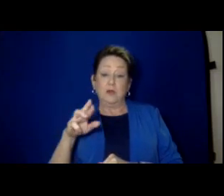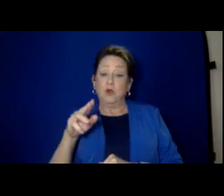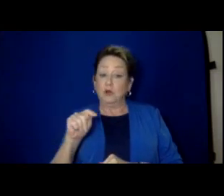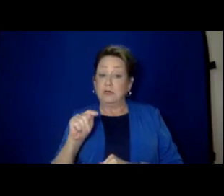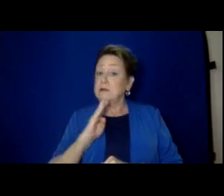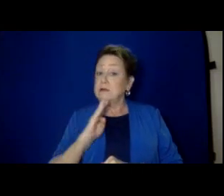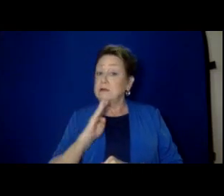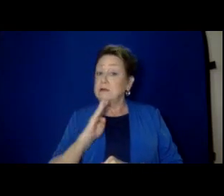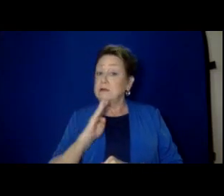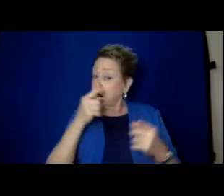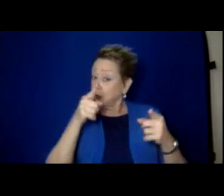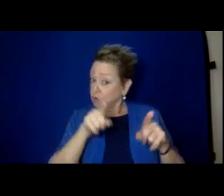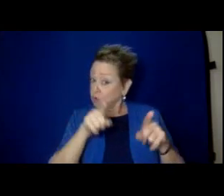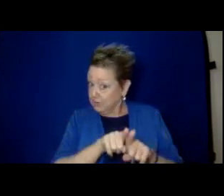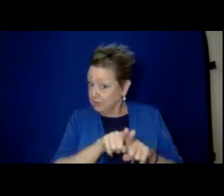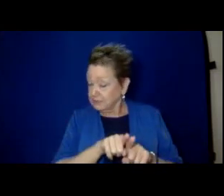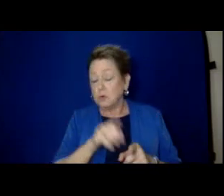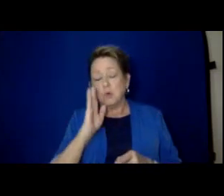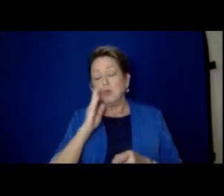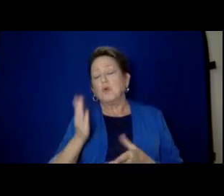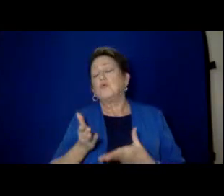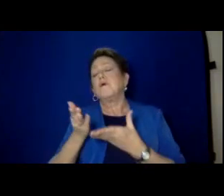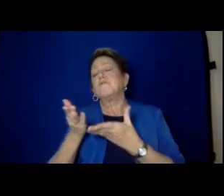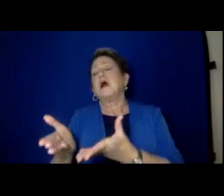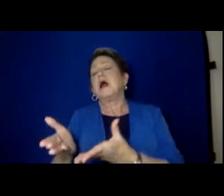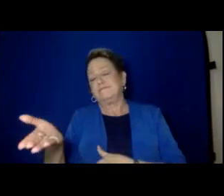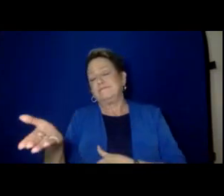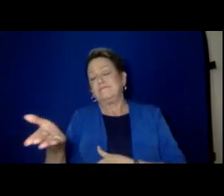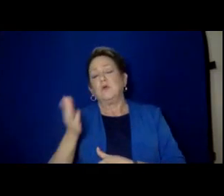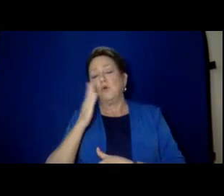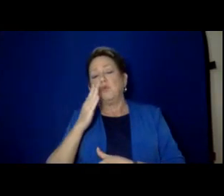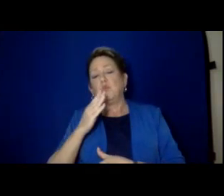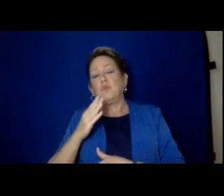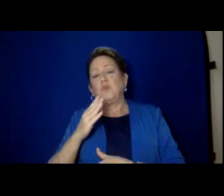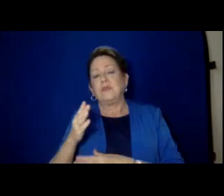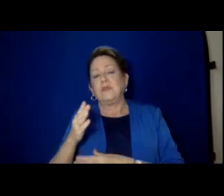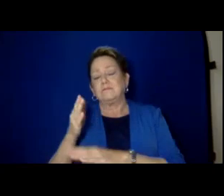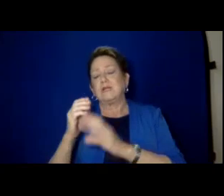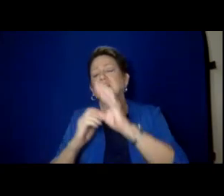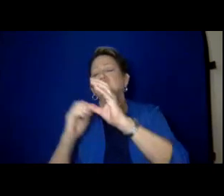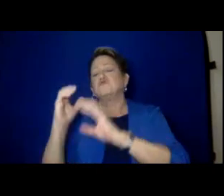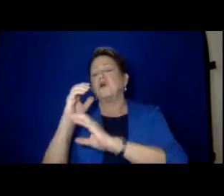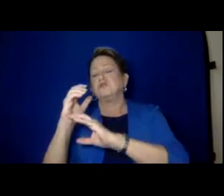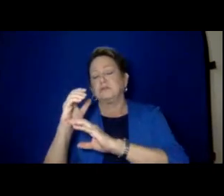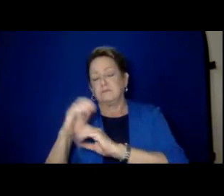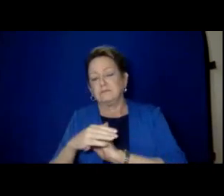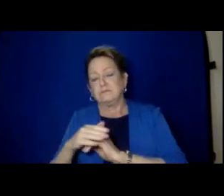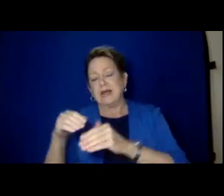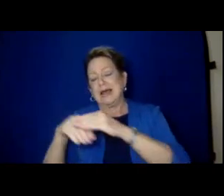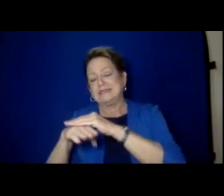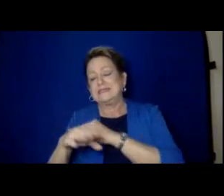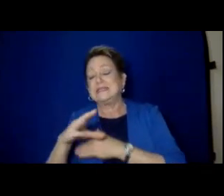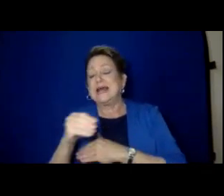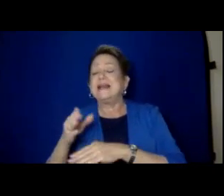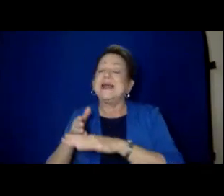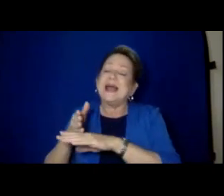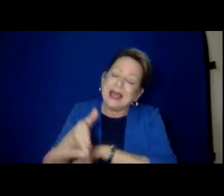interagency cooperation agreement here would provide them with that construction and post-construction maintenance access, subject